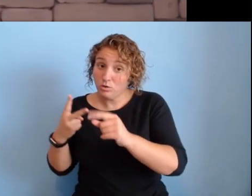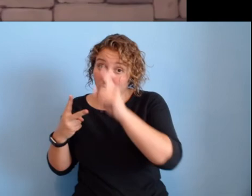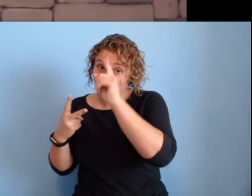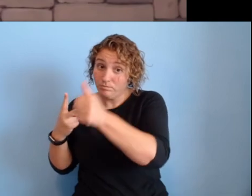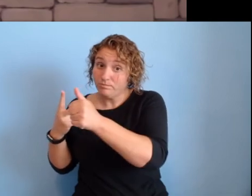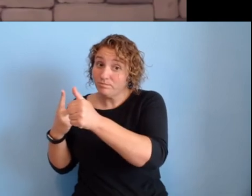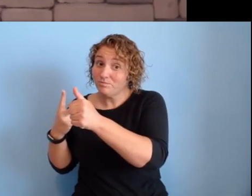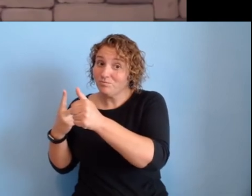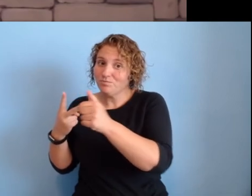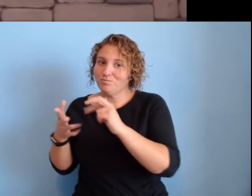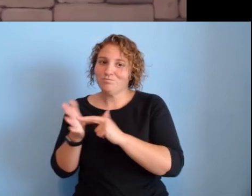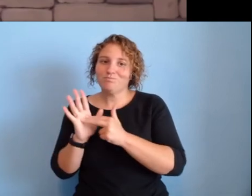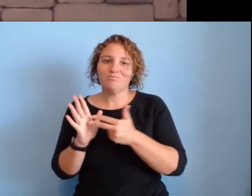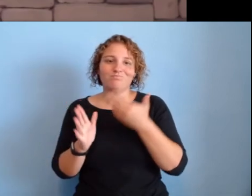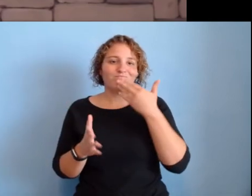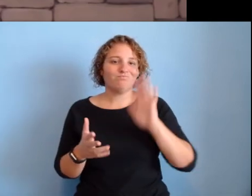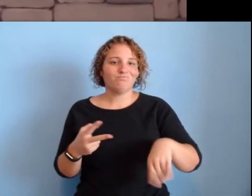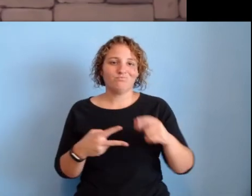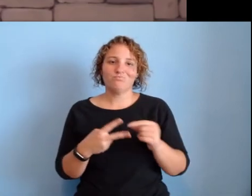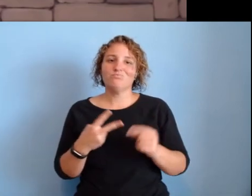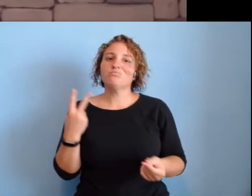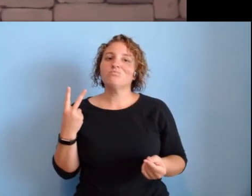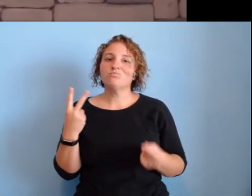you would have done the same thing. Right? If you were there.